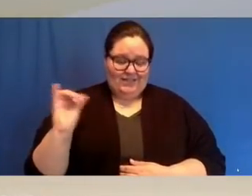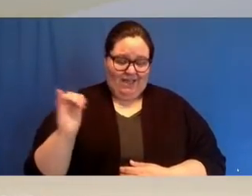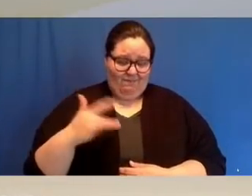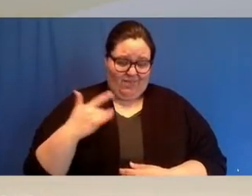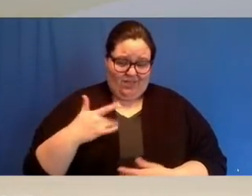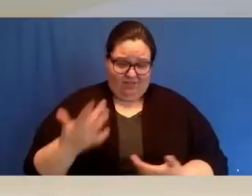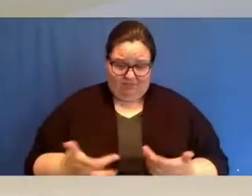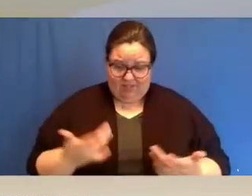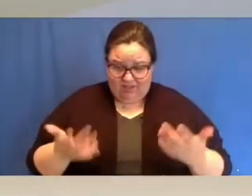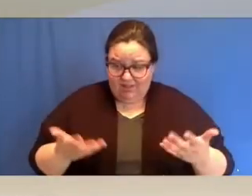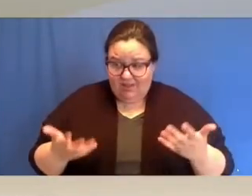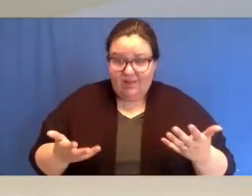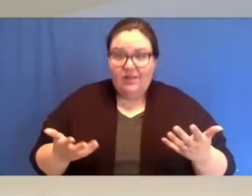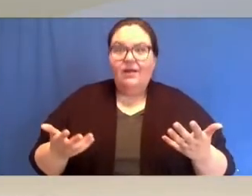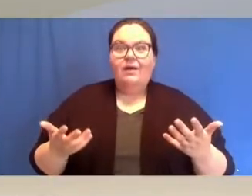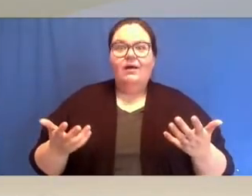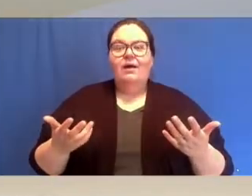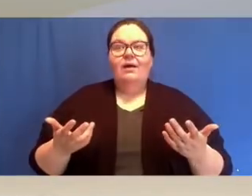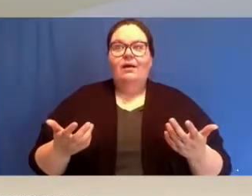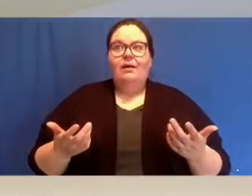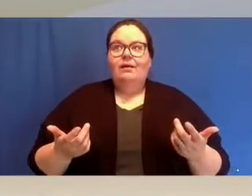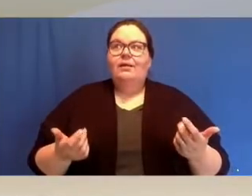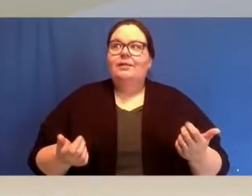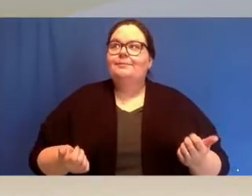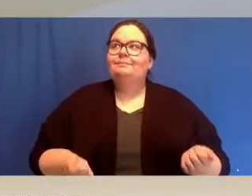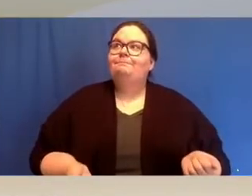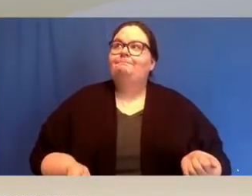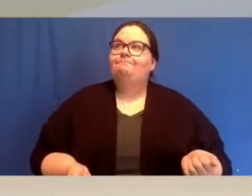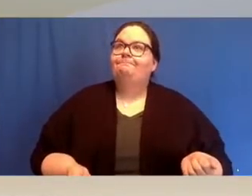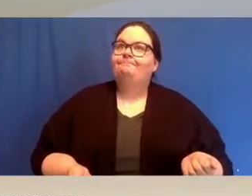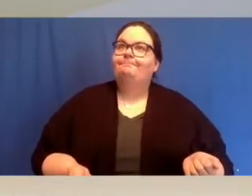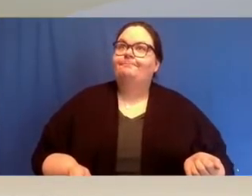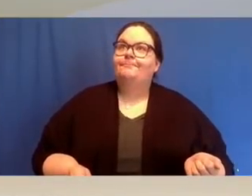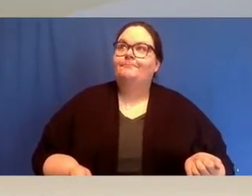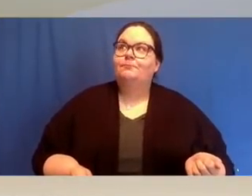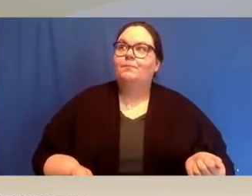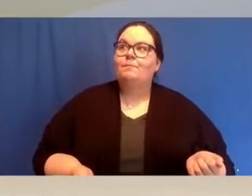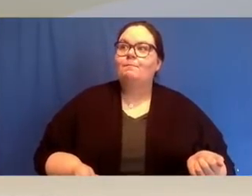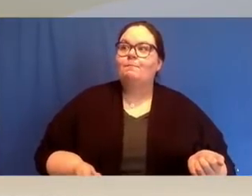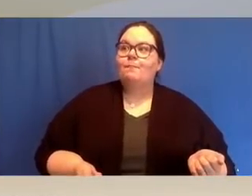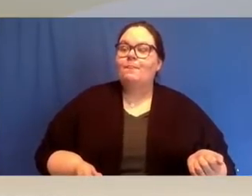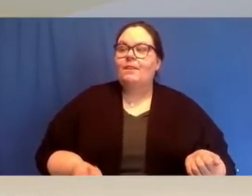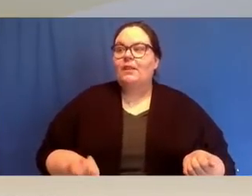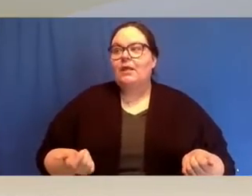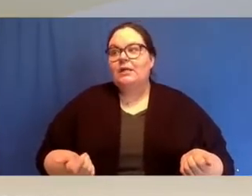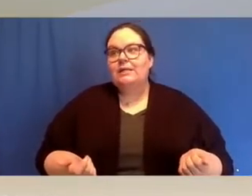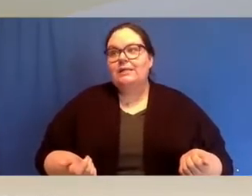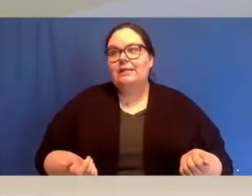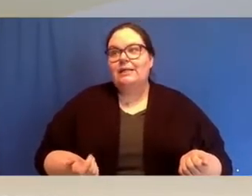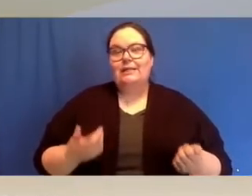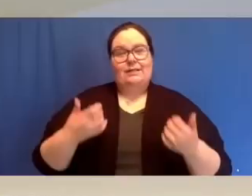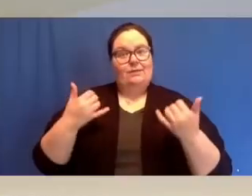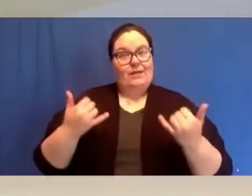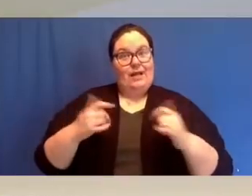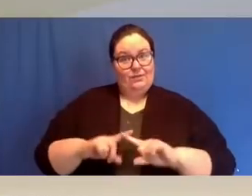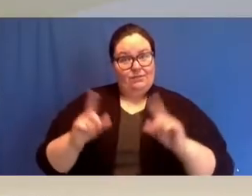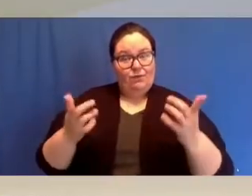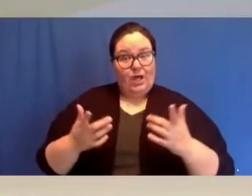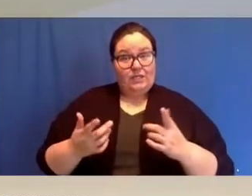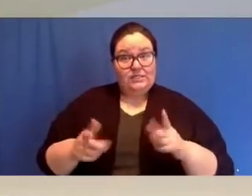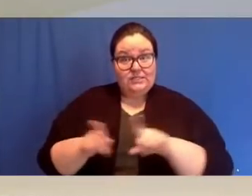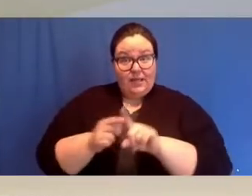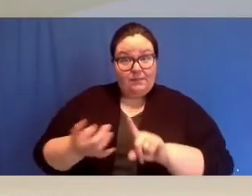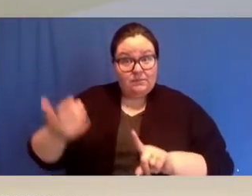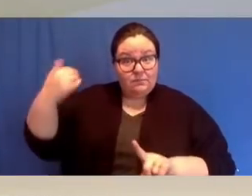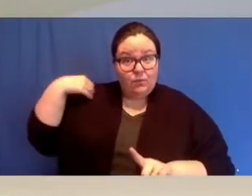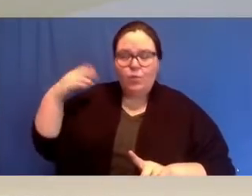feeling as well. I think what is different in that we're not back to square one is that we know